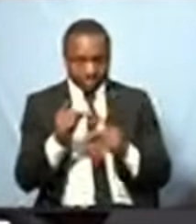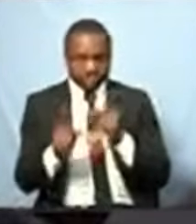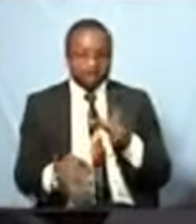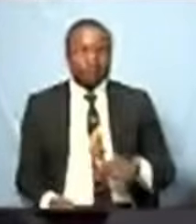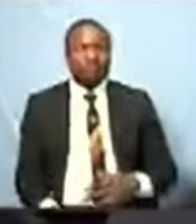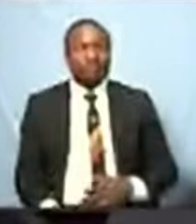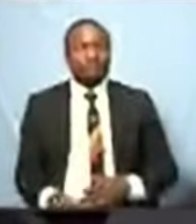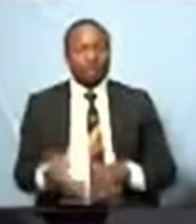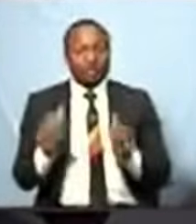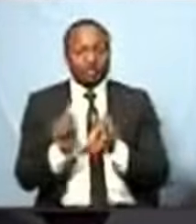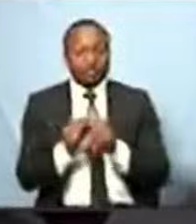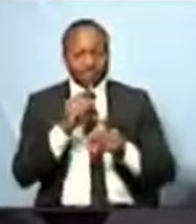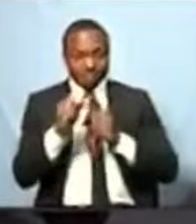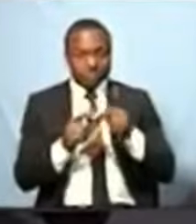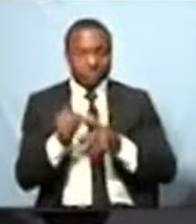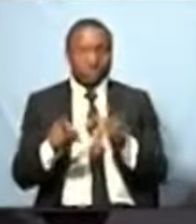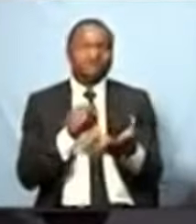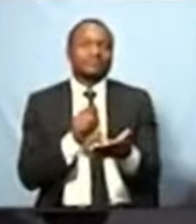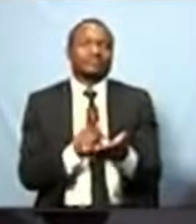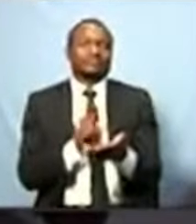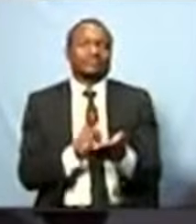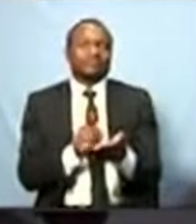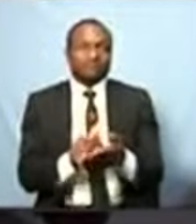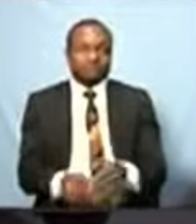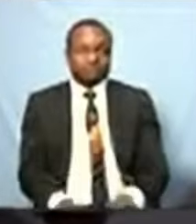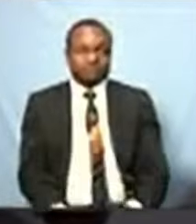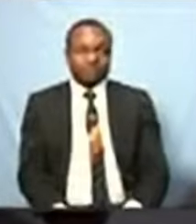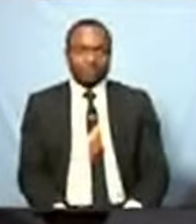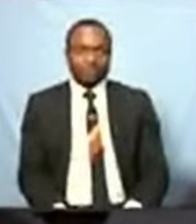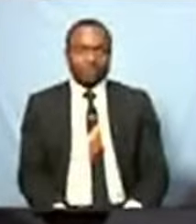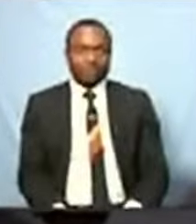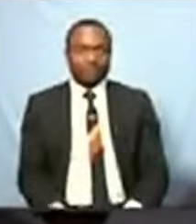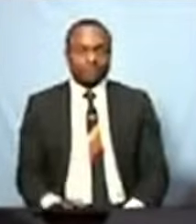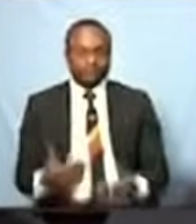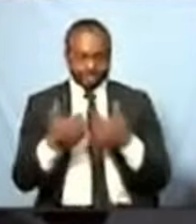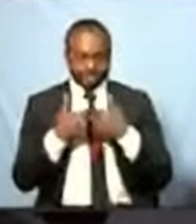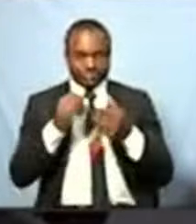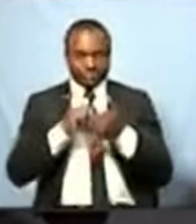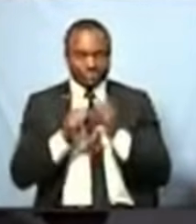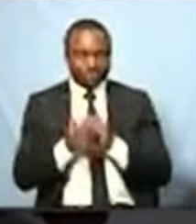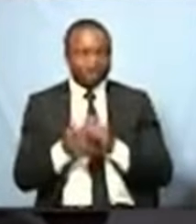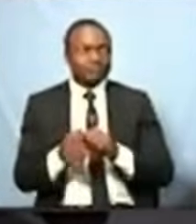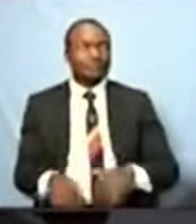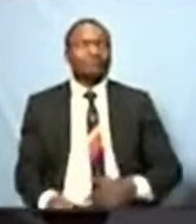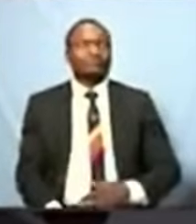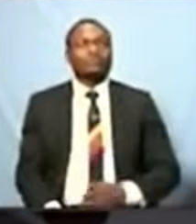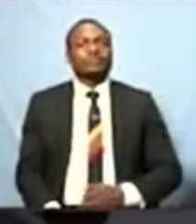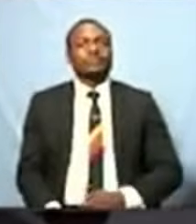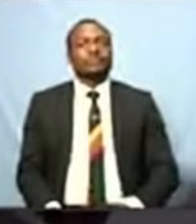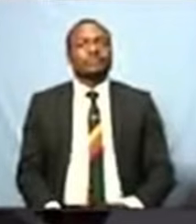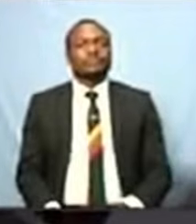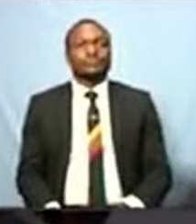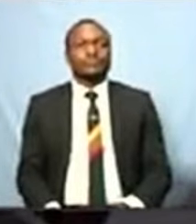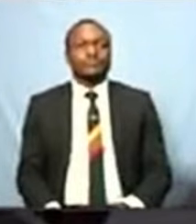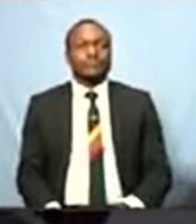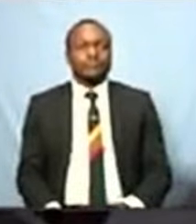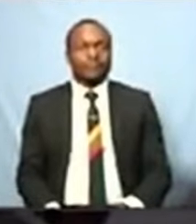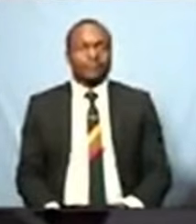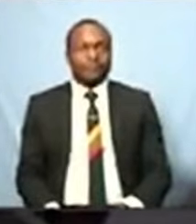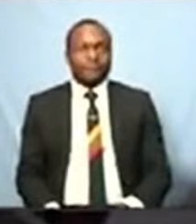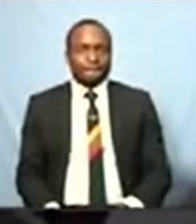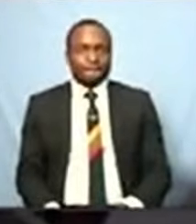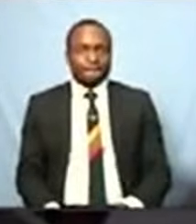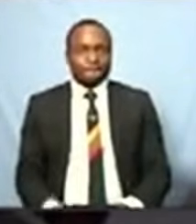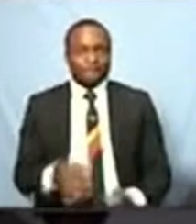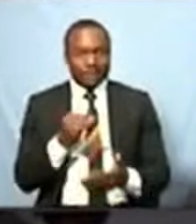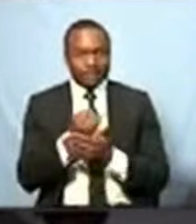with the process itself. That's where I had the problem. Coming to the